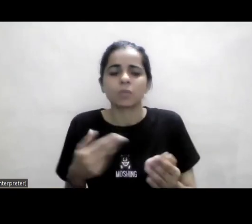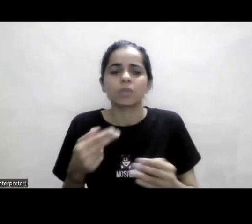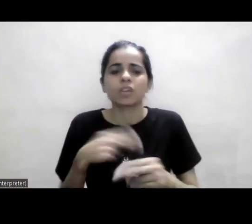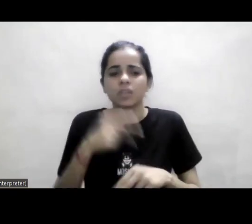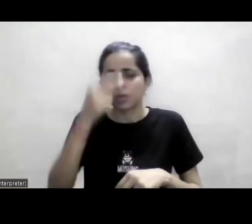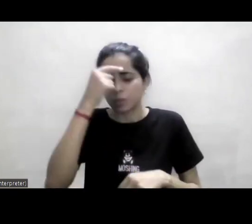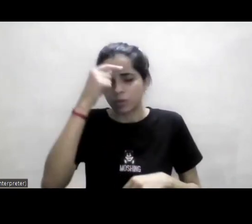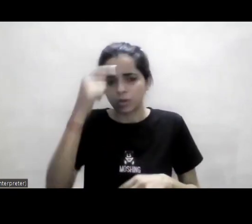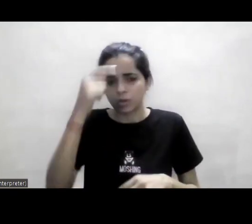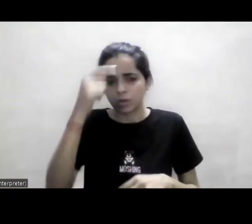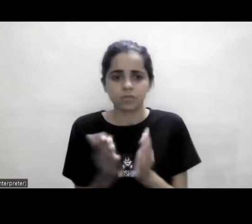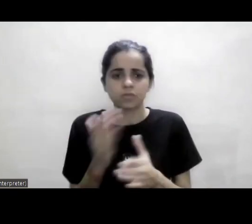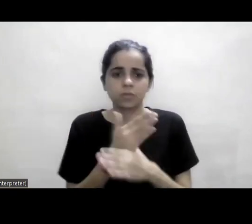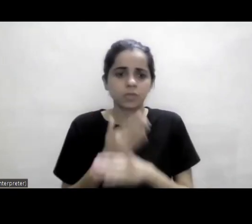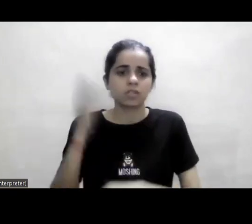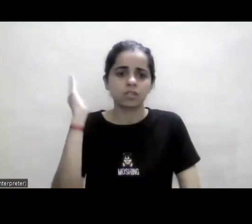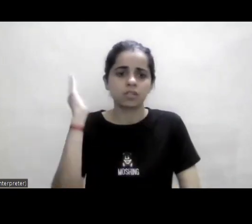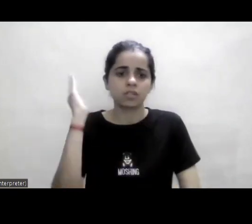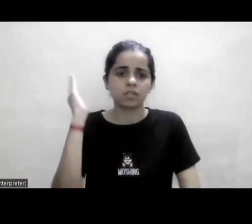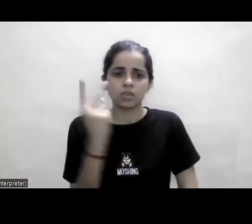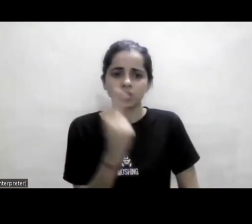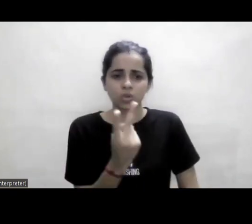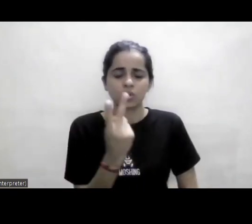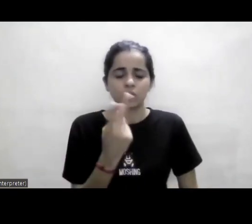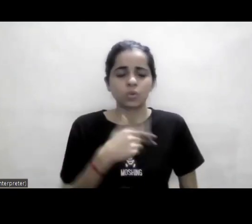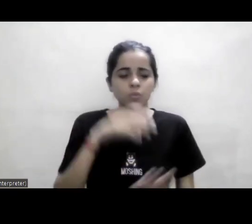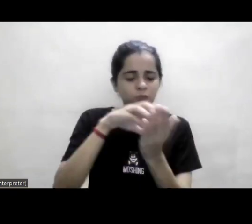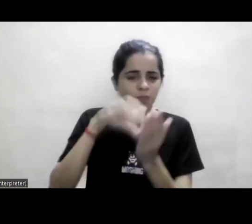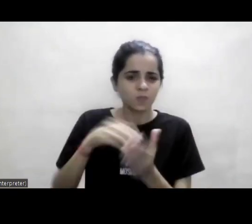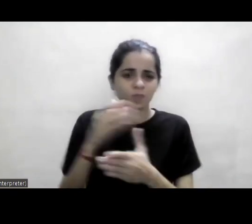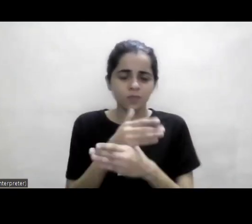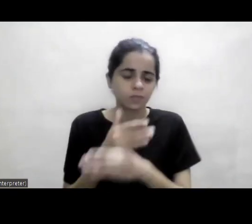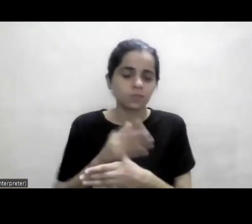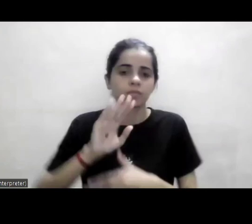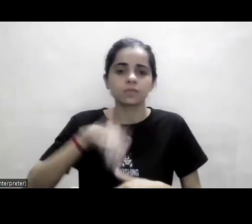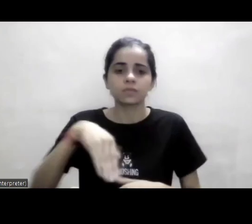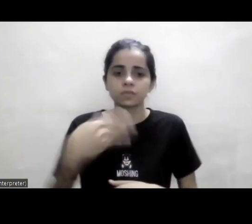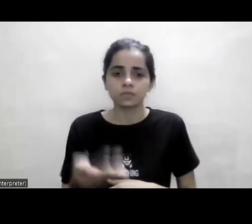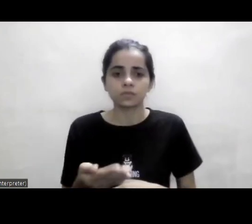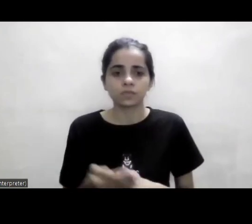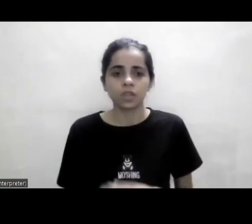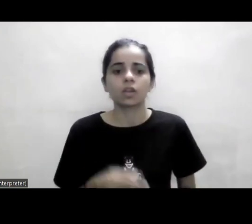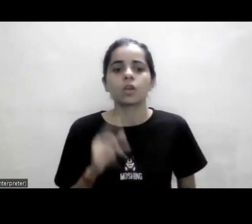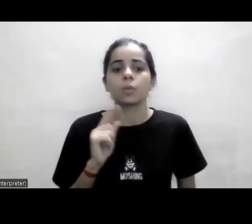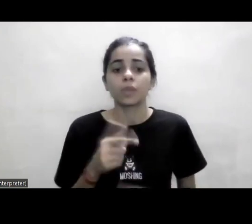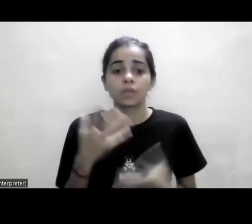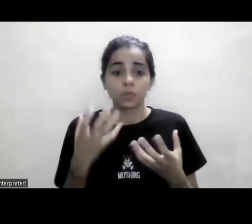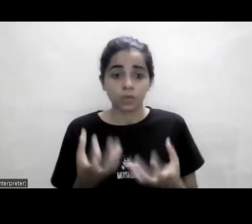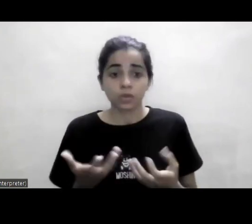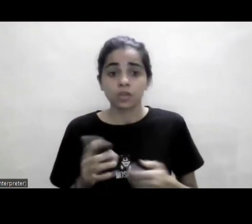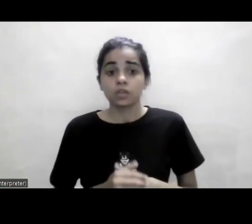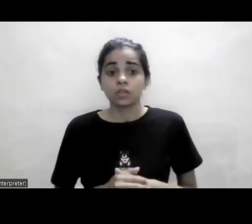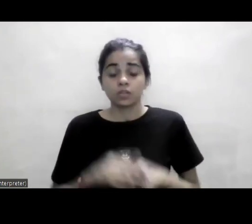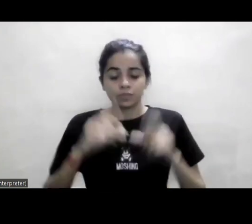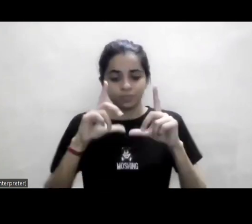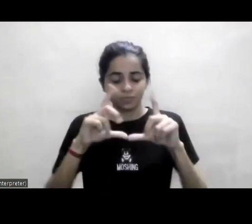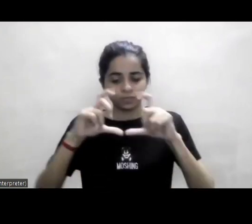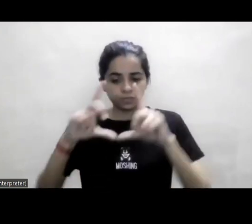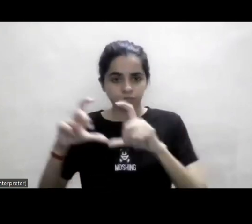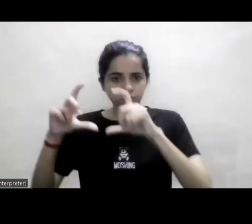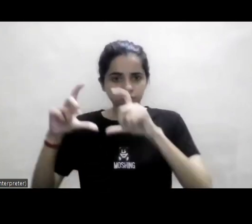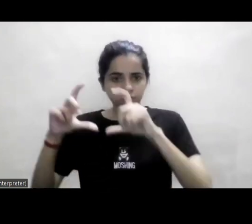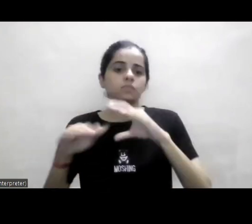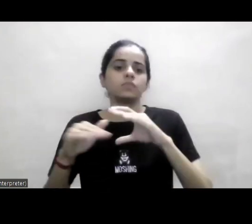even in the first lecture also, there were two readings that I had wanted to share. But what I can do is maybe I'll click pictures of that